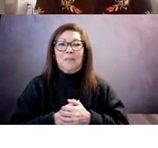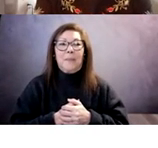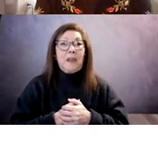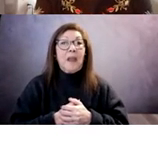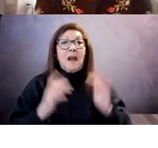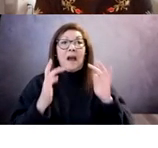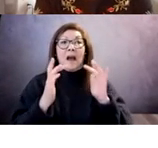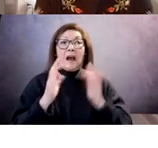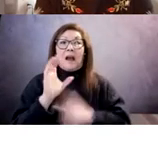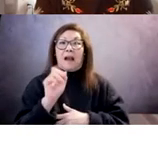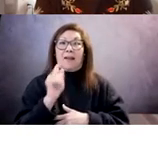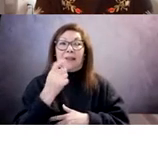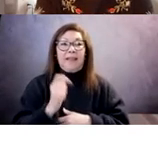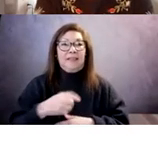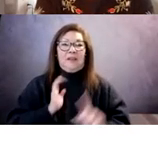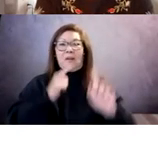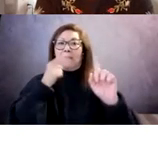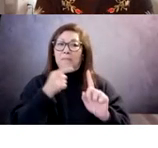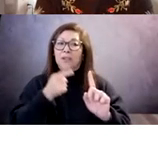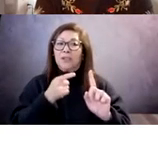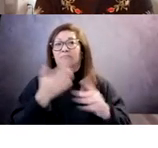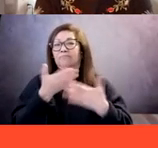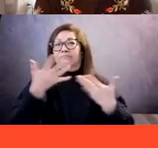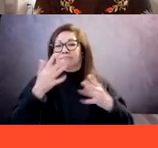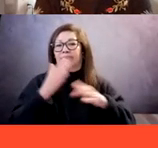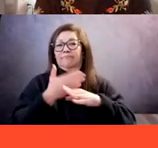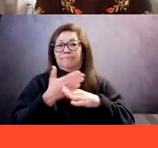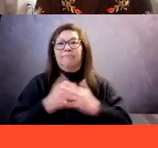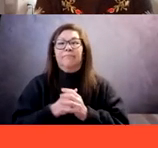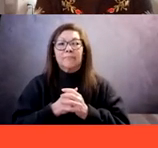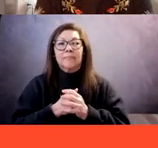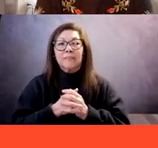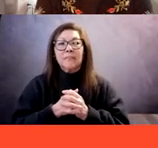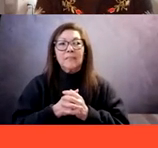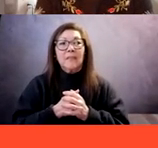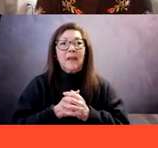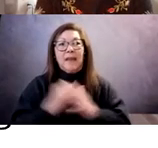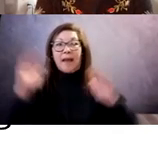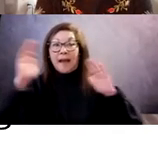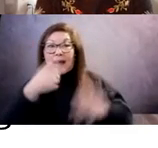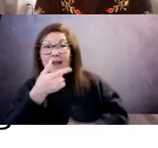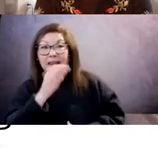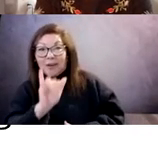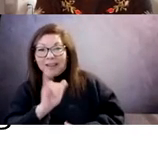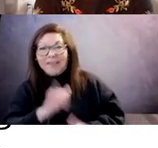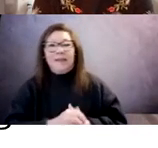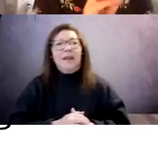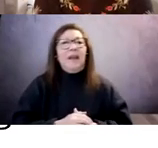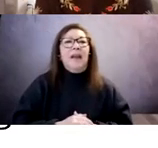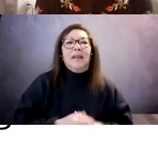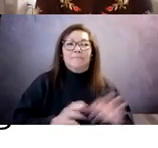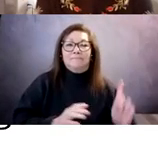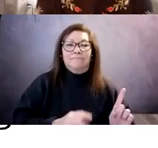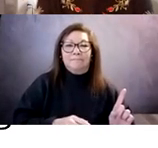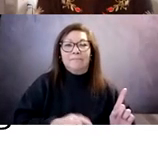Context, our mission, I already shared that in the opening remarks. Hi, Gary. Okay, so the fellowship. The